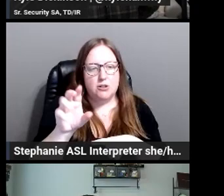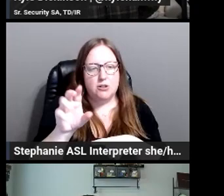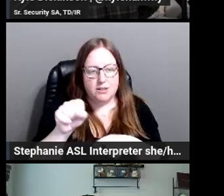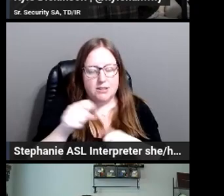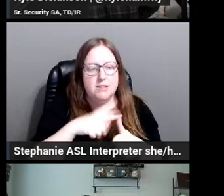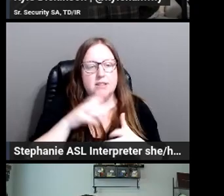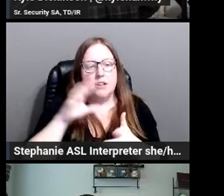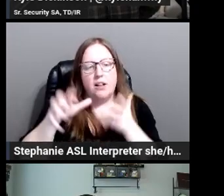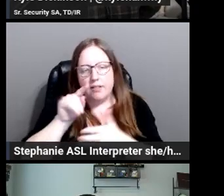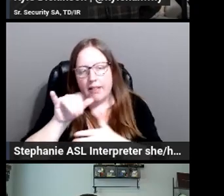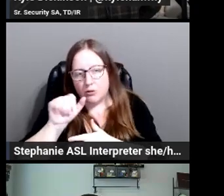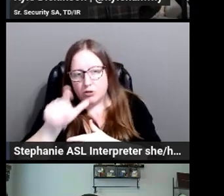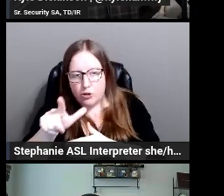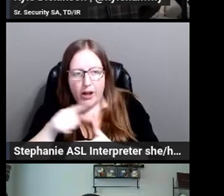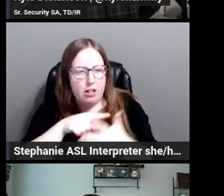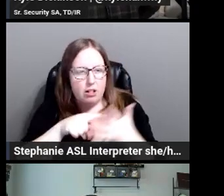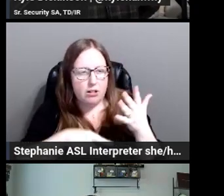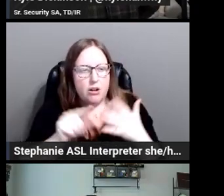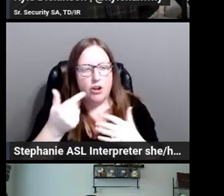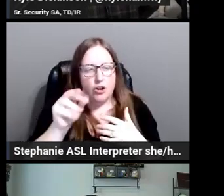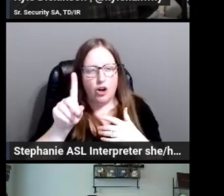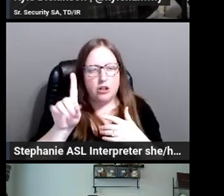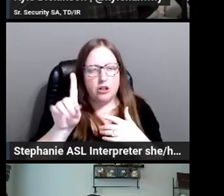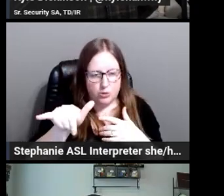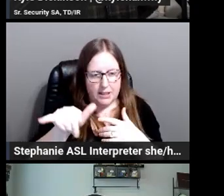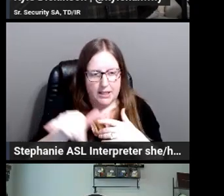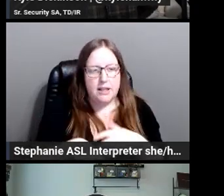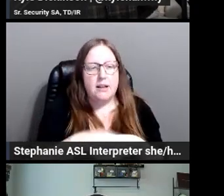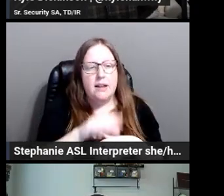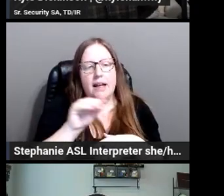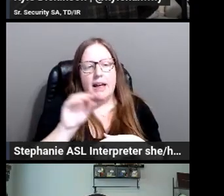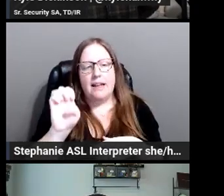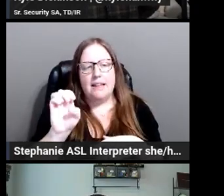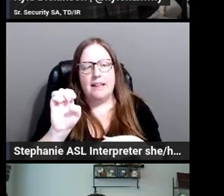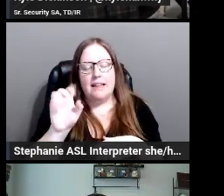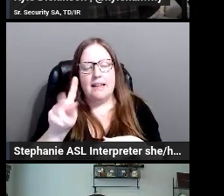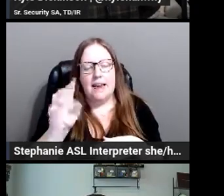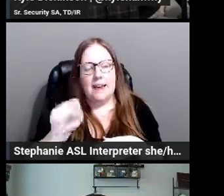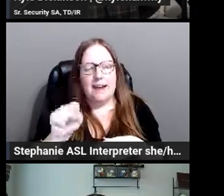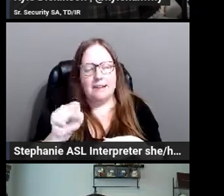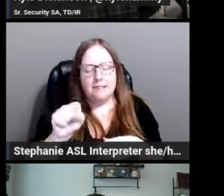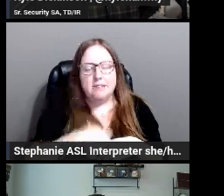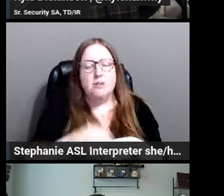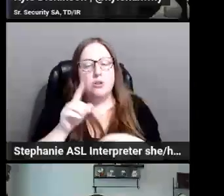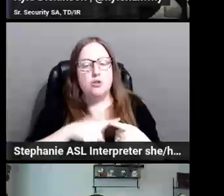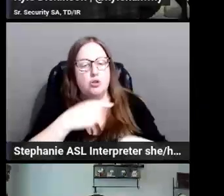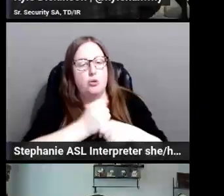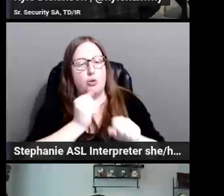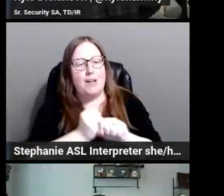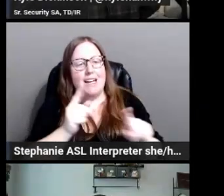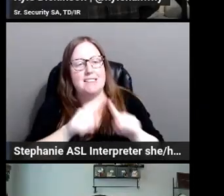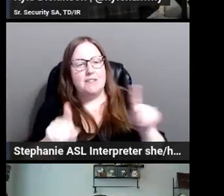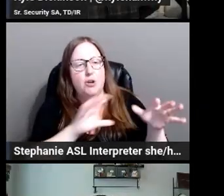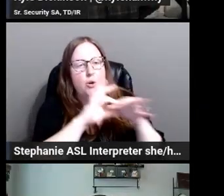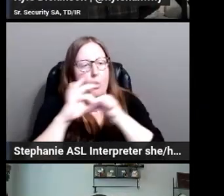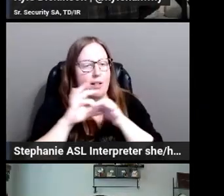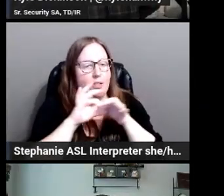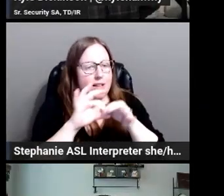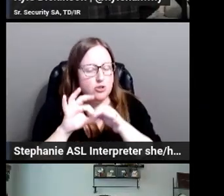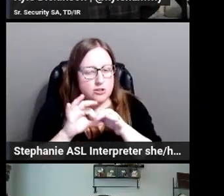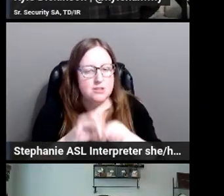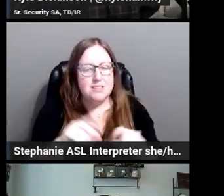VPC flow logs, guard duty findings, and EKS audit logs to create these different correlations as well as create